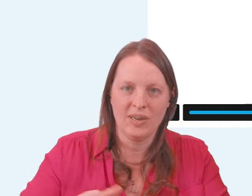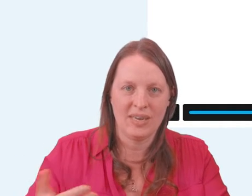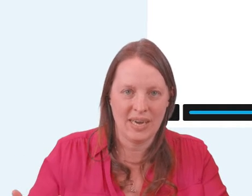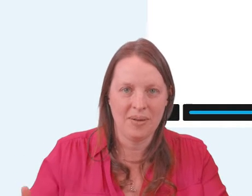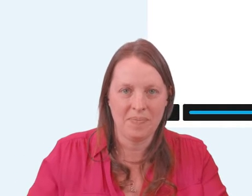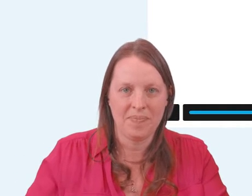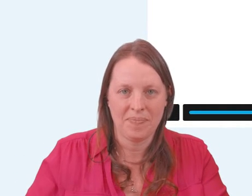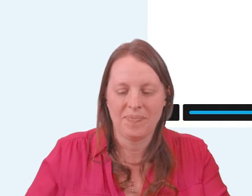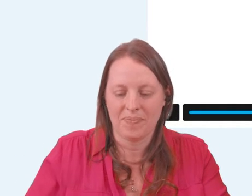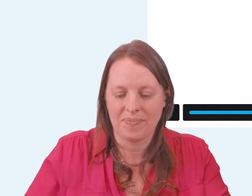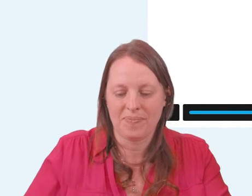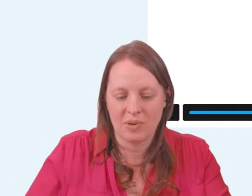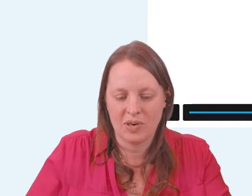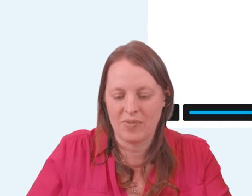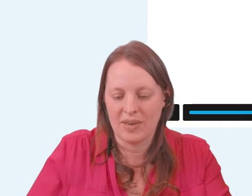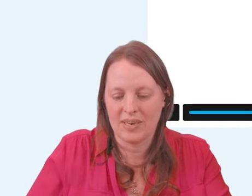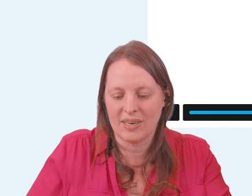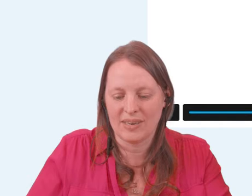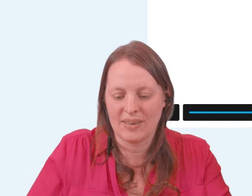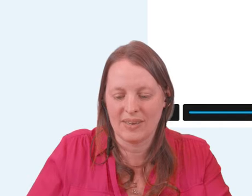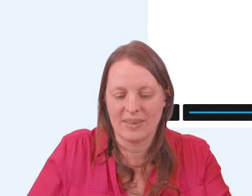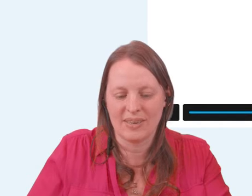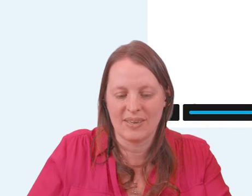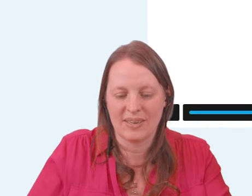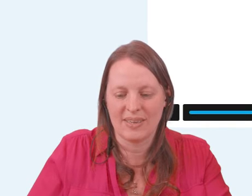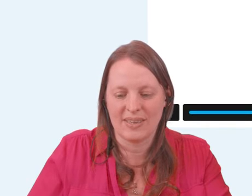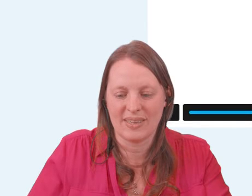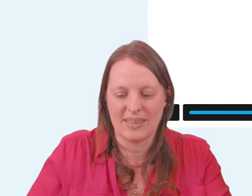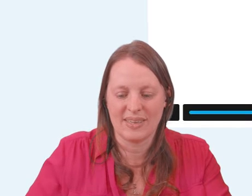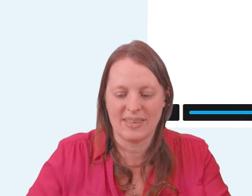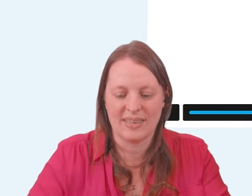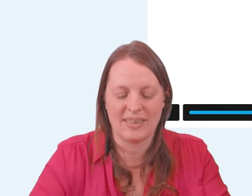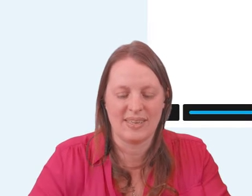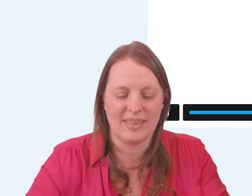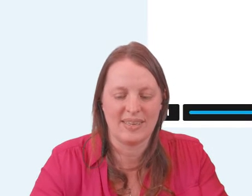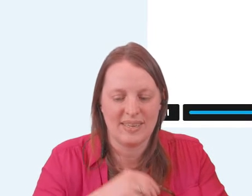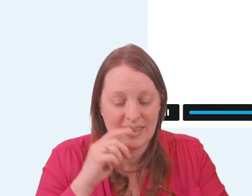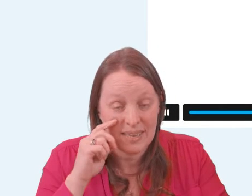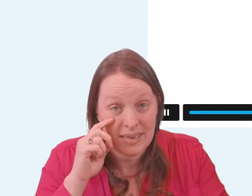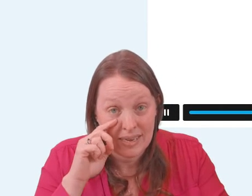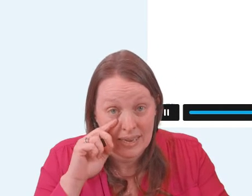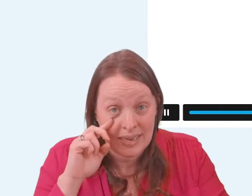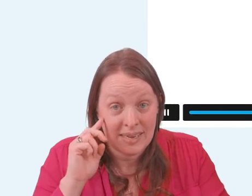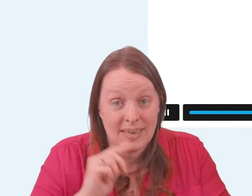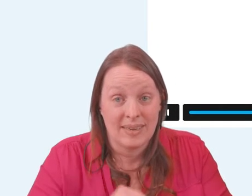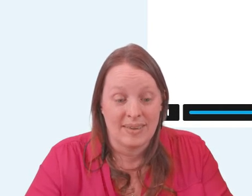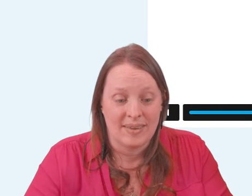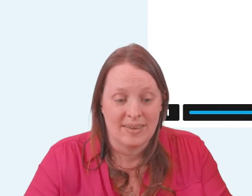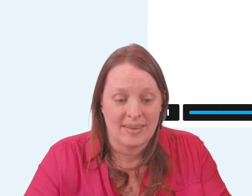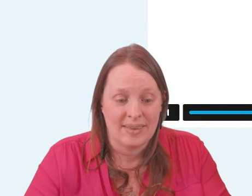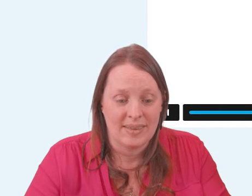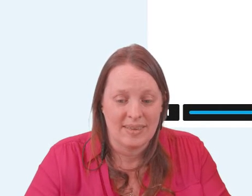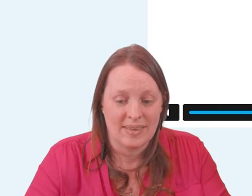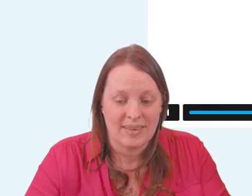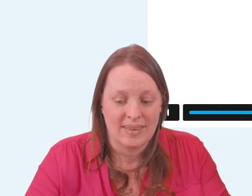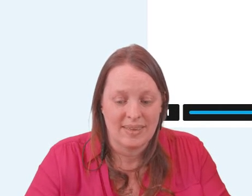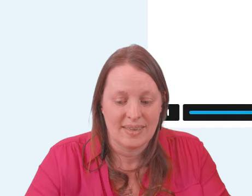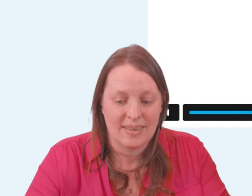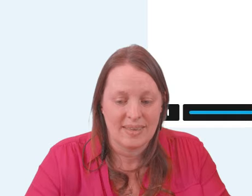over. Yeah? Yes. Perfect. But there is one important thing that was a contribution from